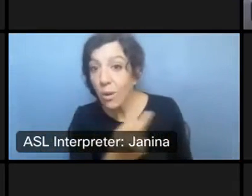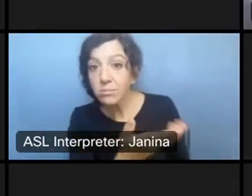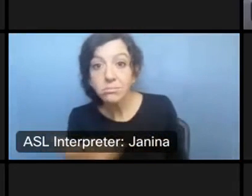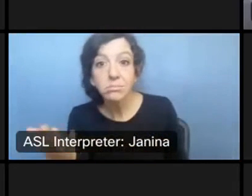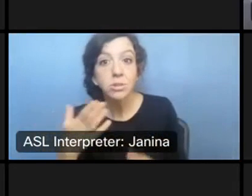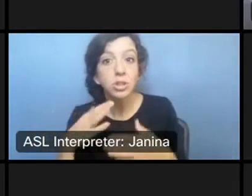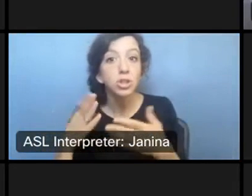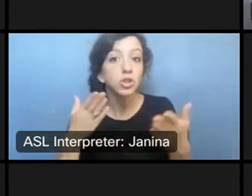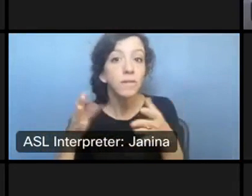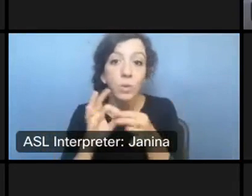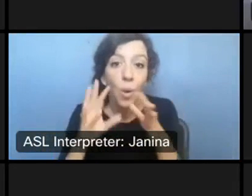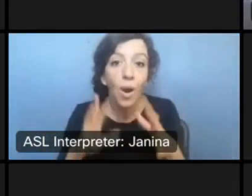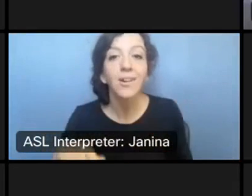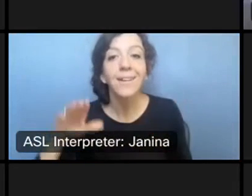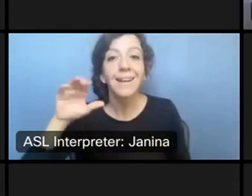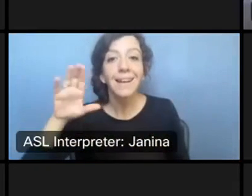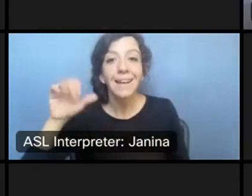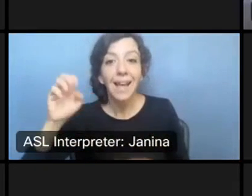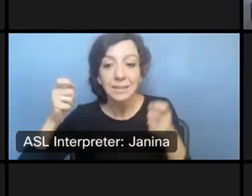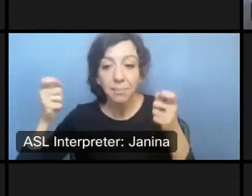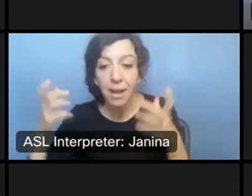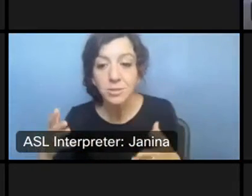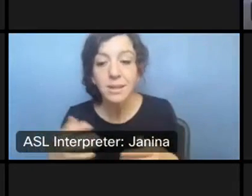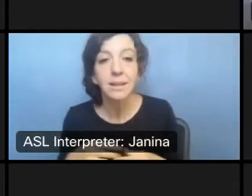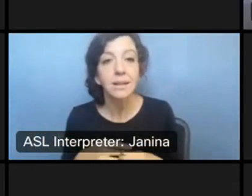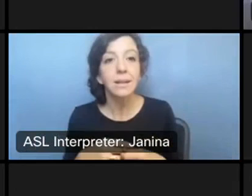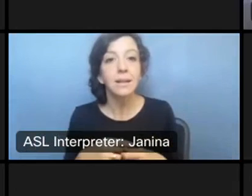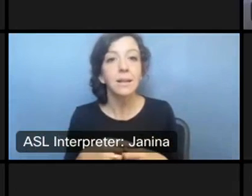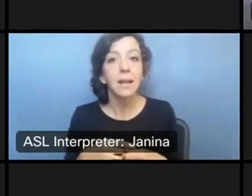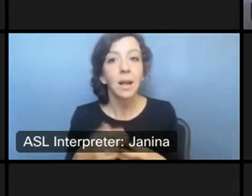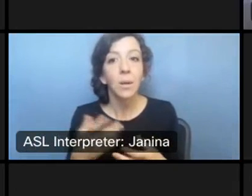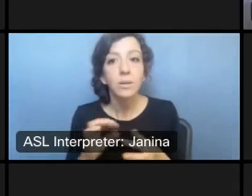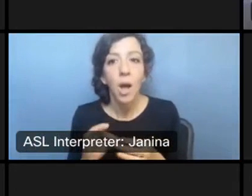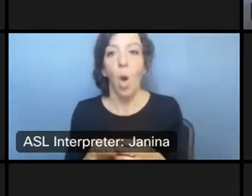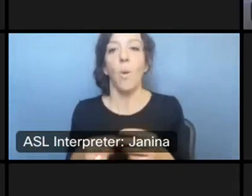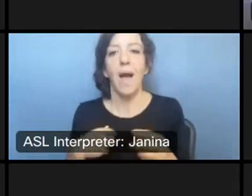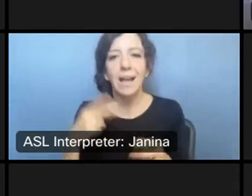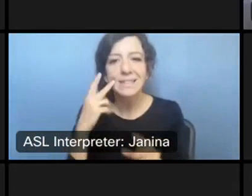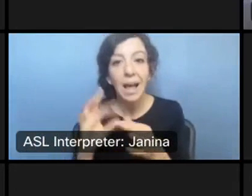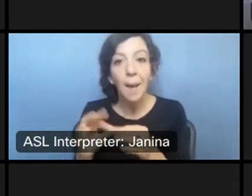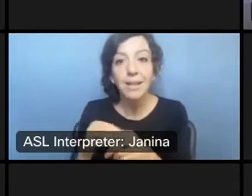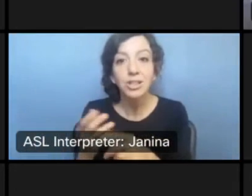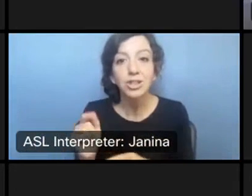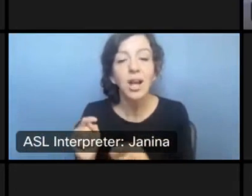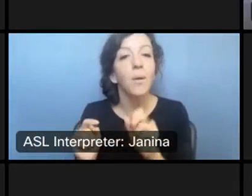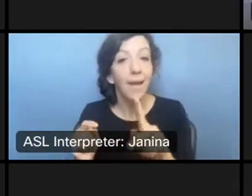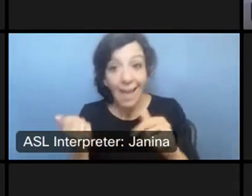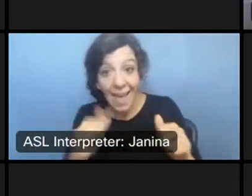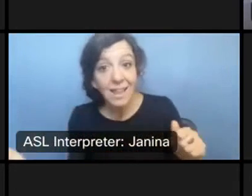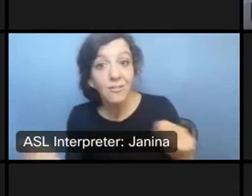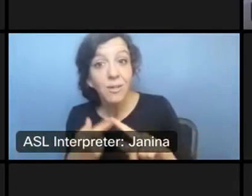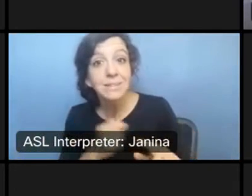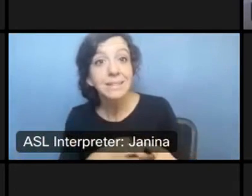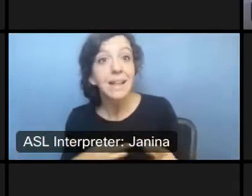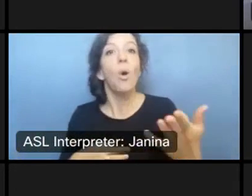service coordination or case management has anything. Let's see. Oh, and we have a chat comment too. So anything from staff? Kelsey,